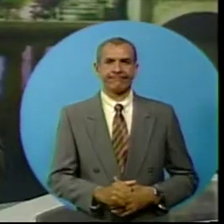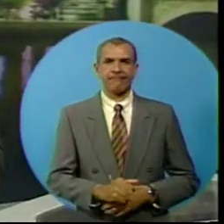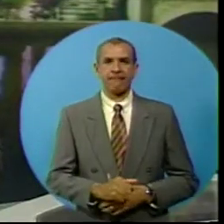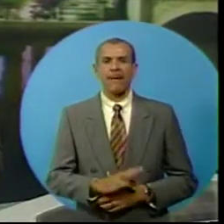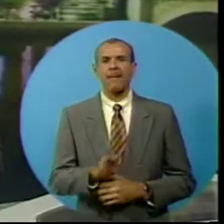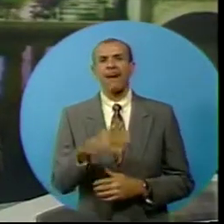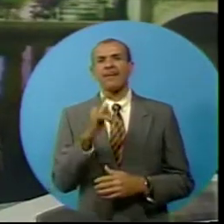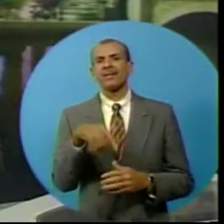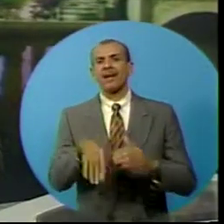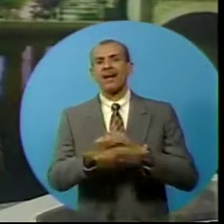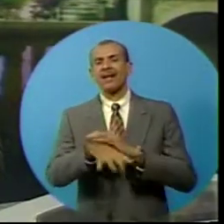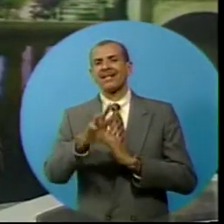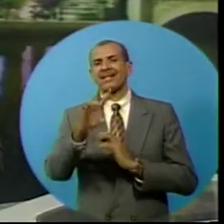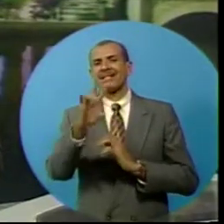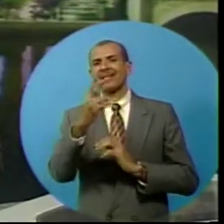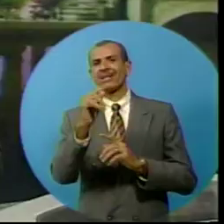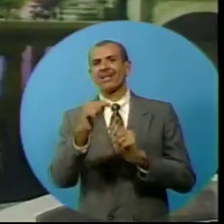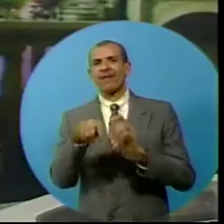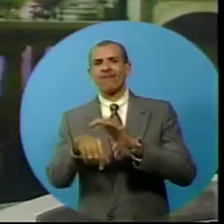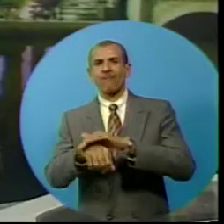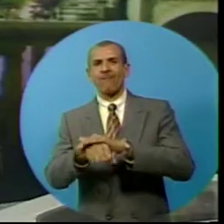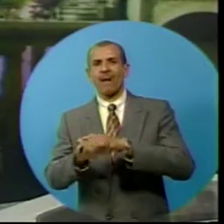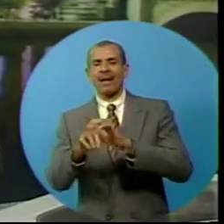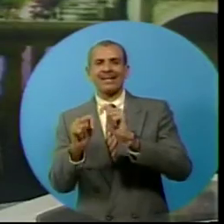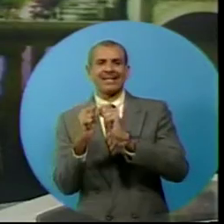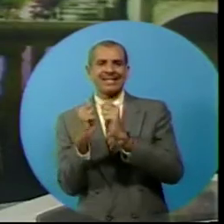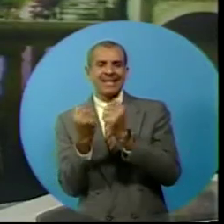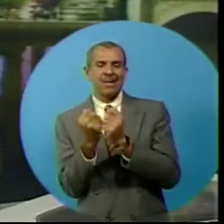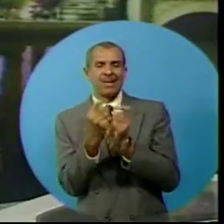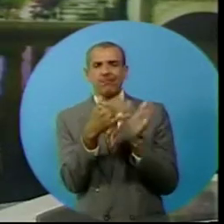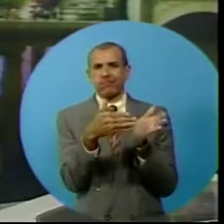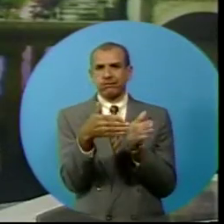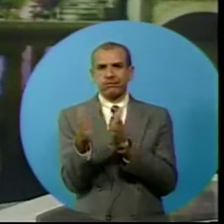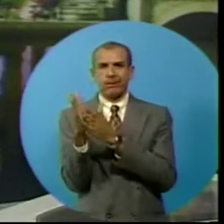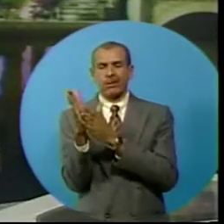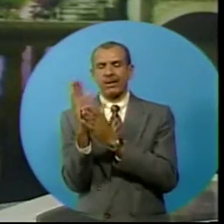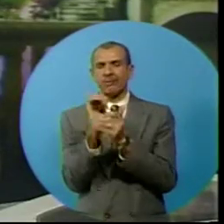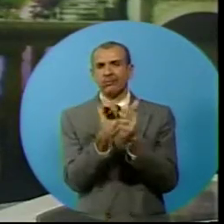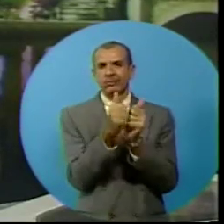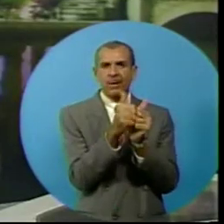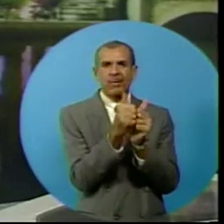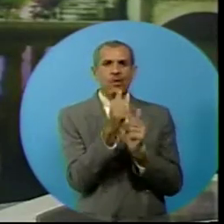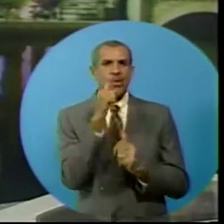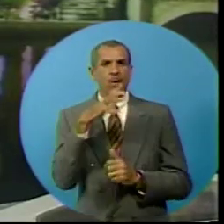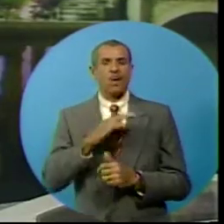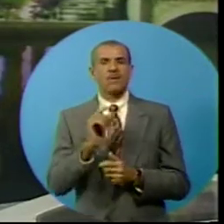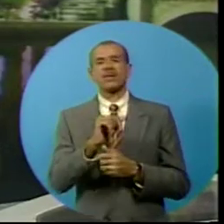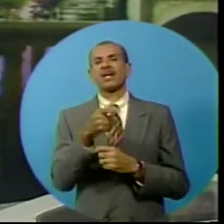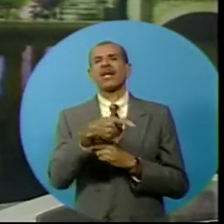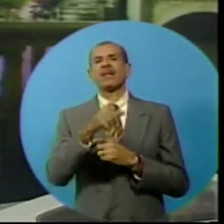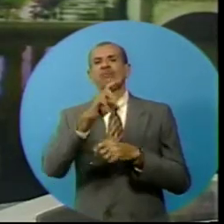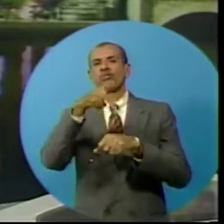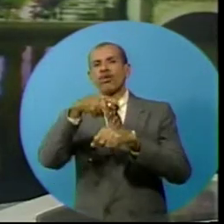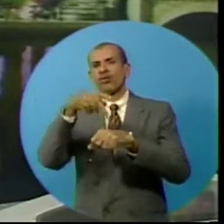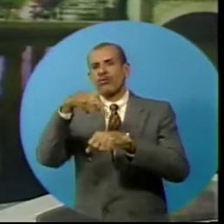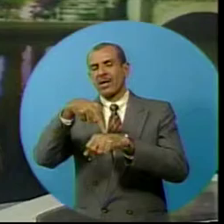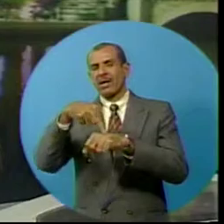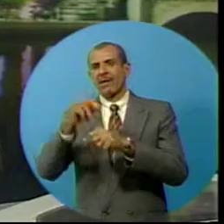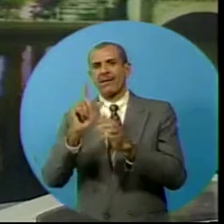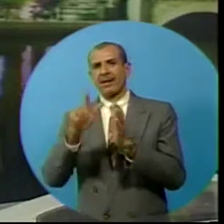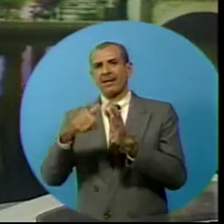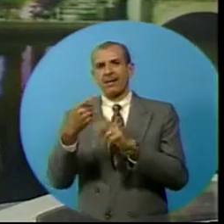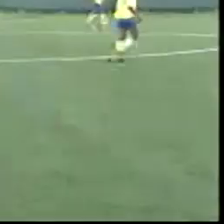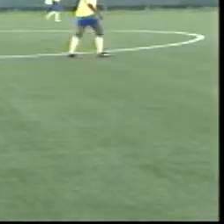The Barbados Under-17 football team is gearing up for the final round of the CFU Women's Qualifiers in Puerto Rico later this month.